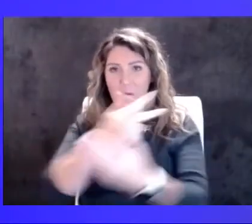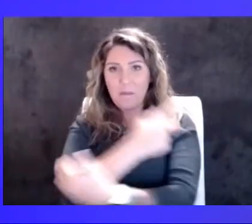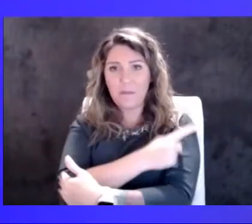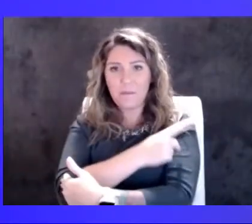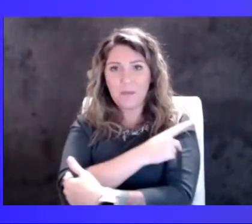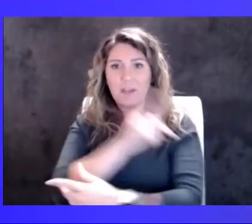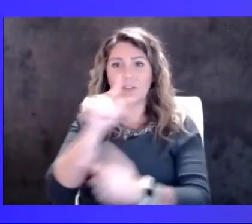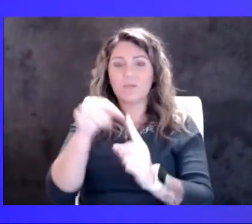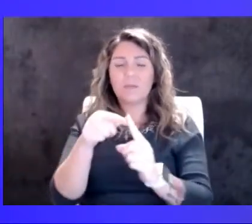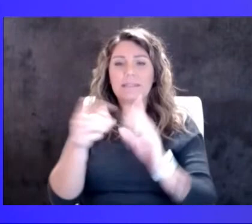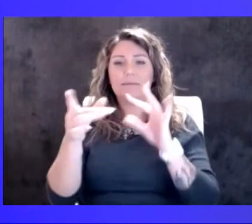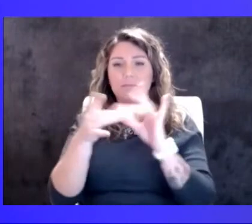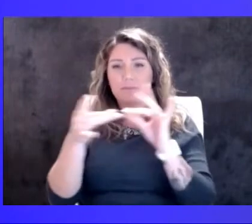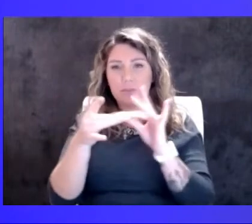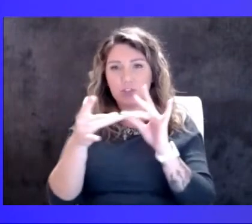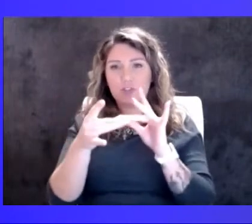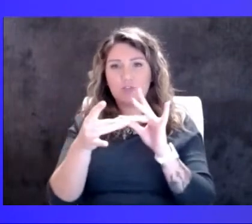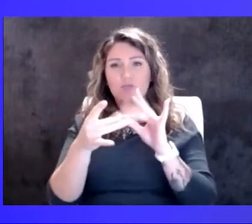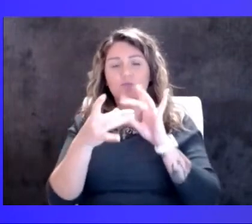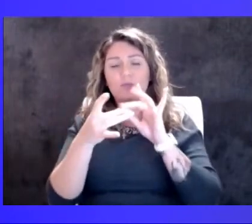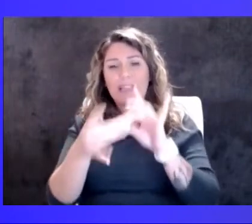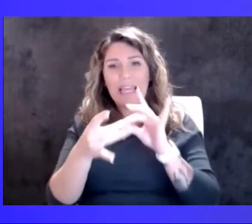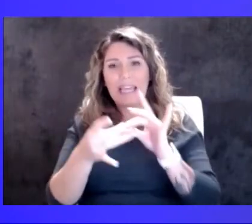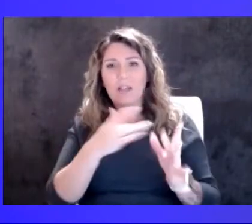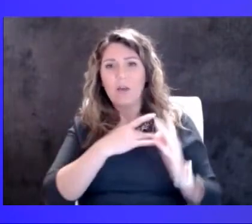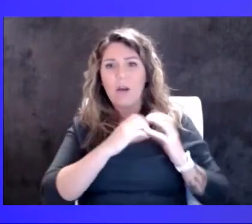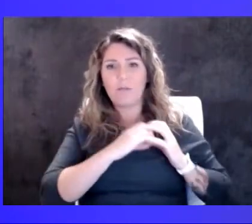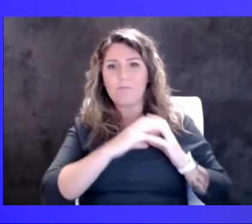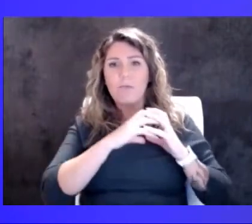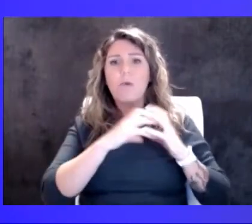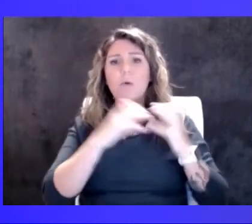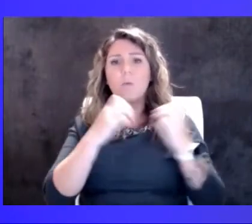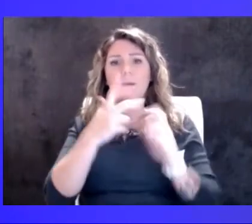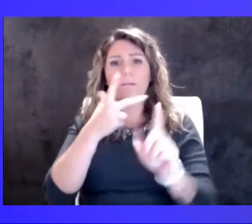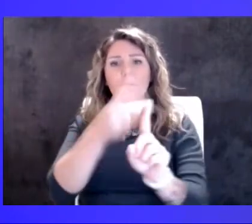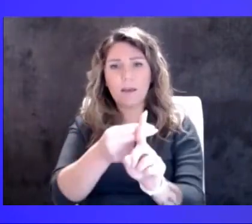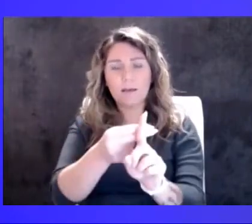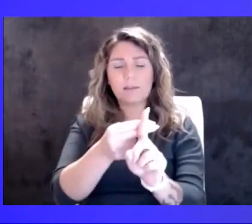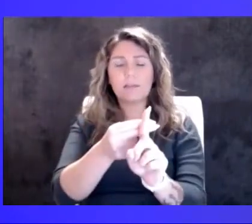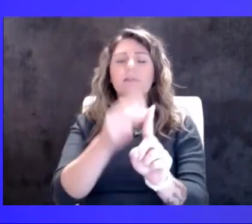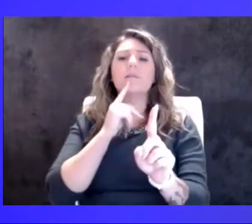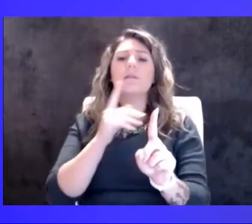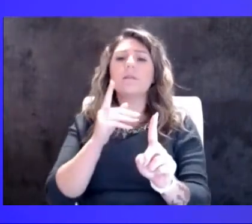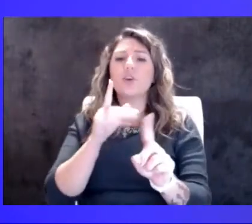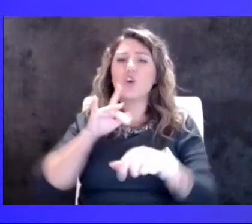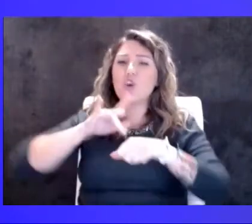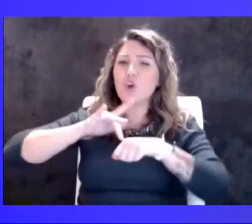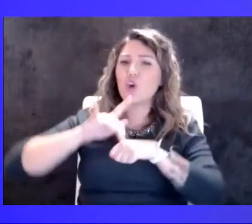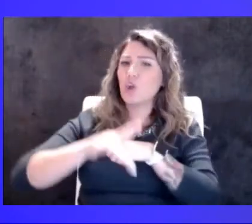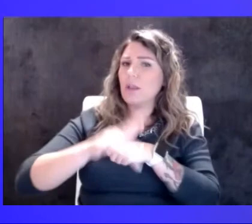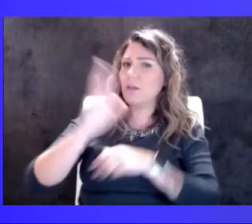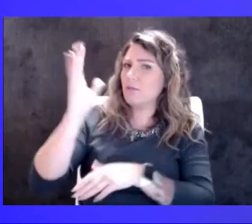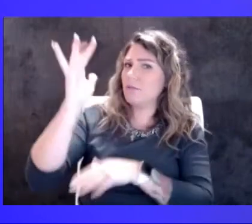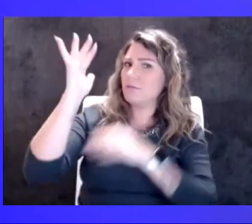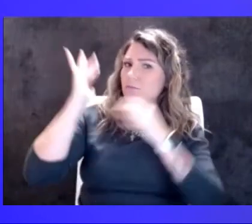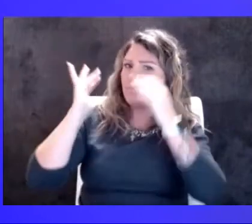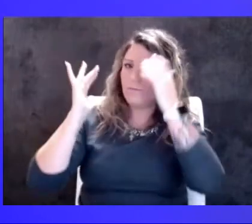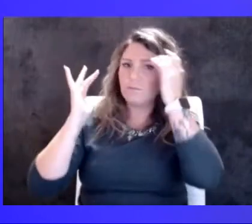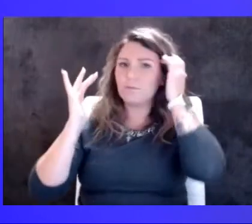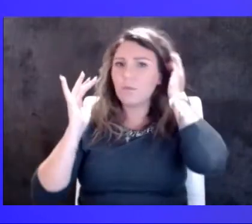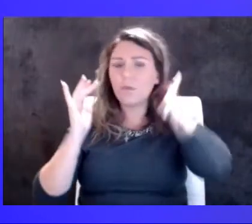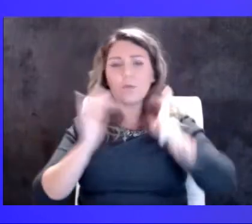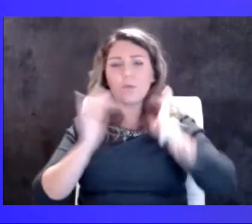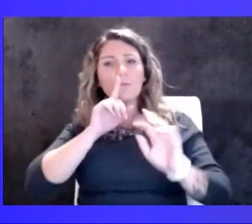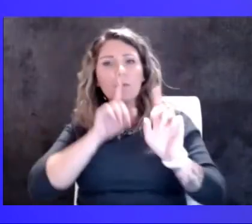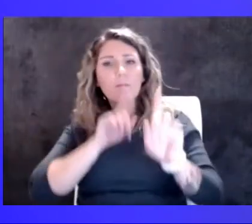up about myocarditis with the vaccine. Early on there were some reports